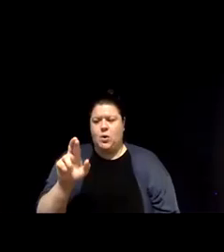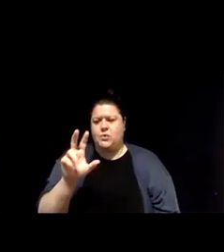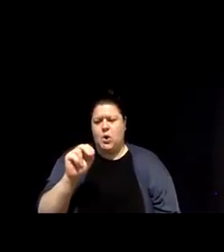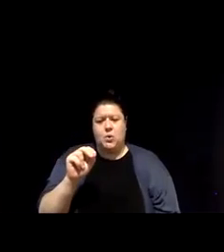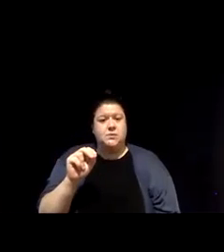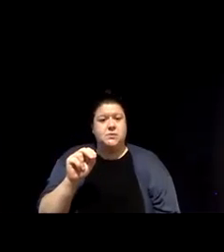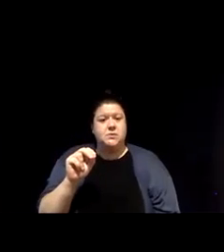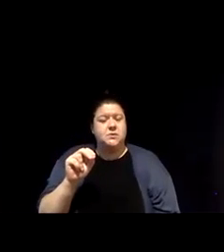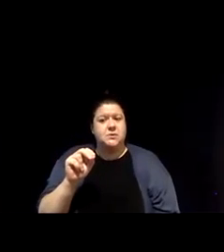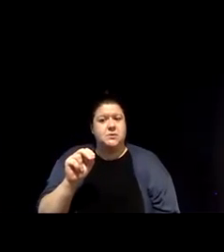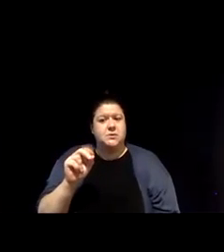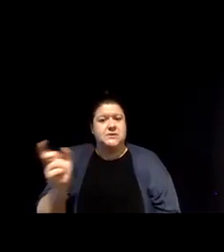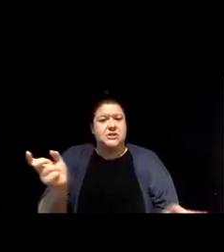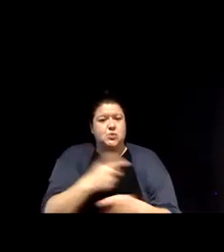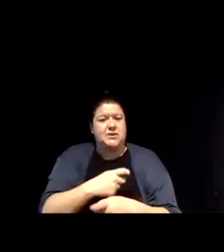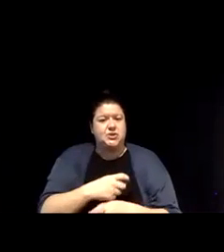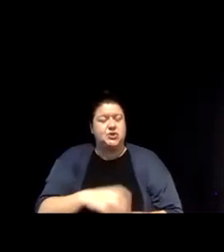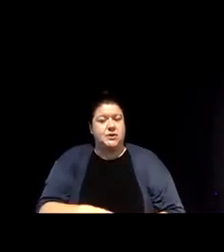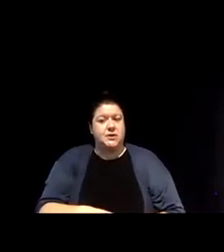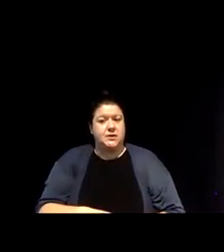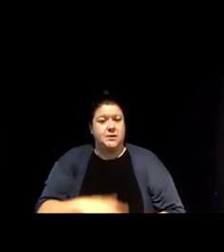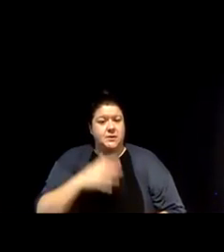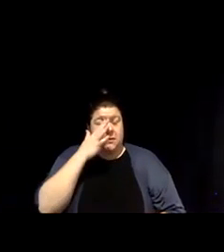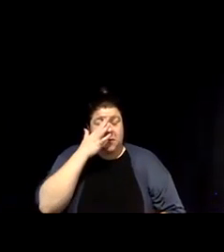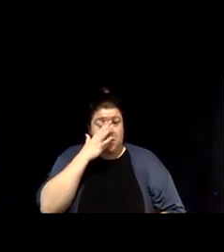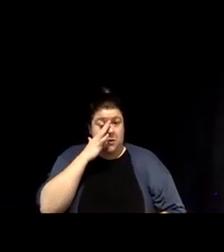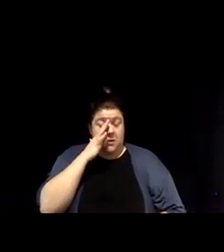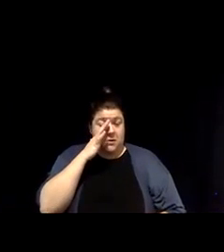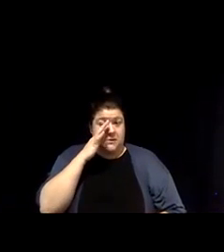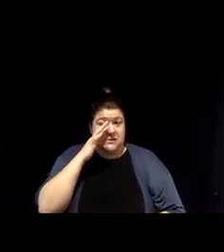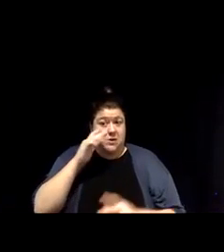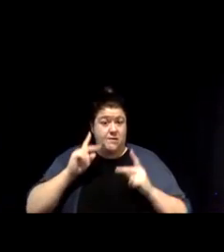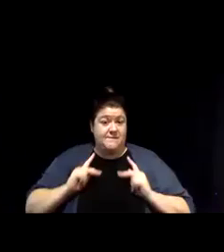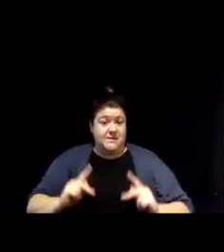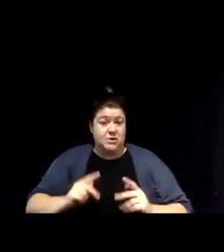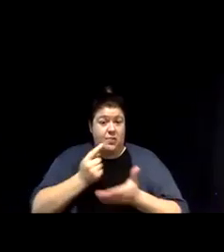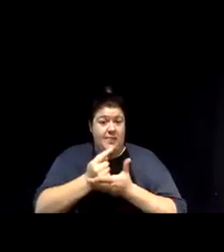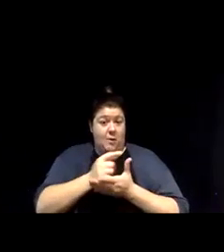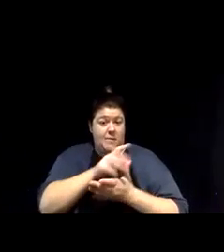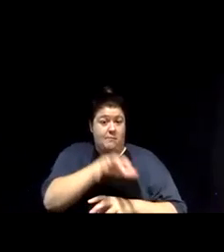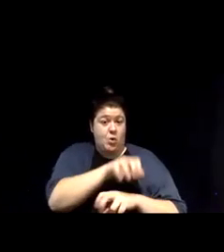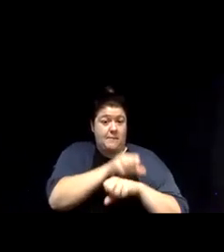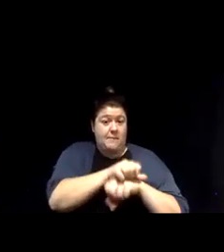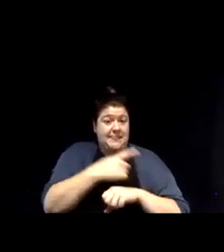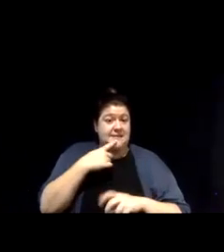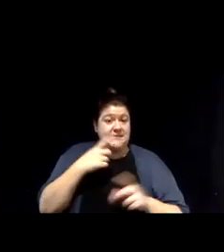okay? A lot of times I'll be interpreting physical therapy appointments and they'll go, okay, switch.